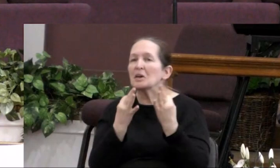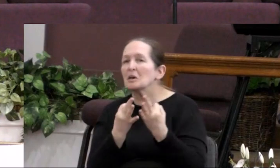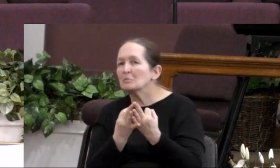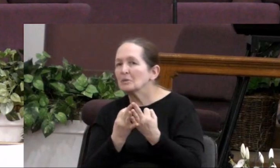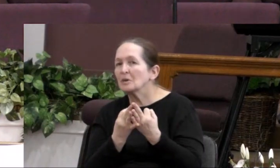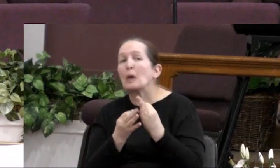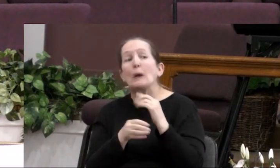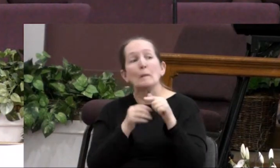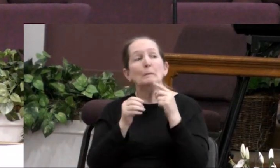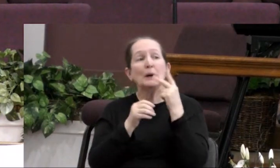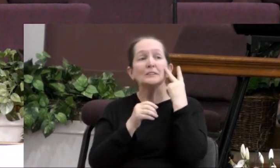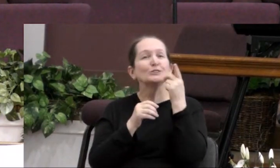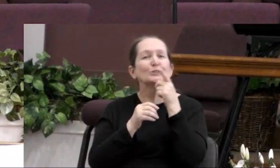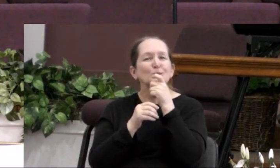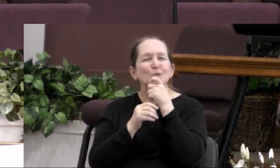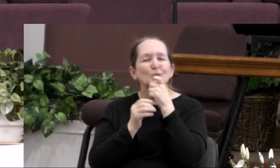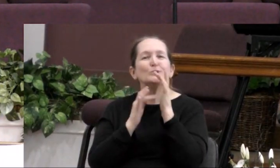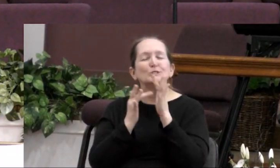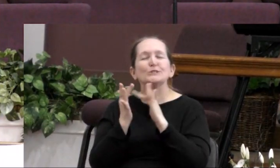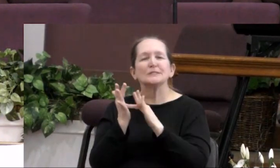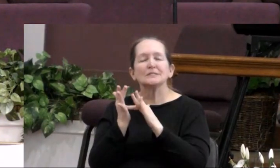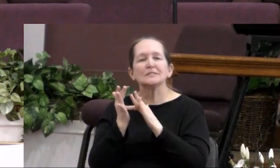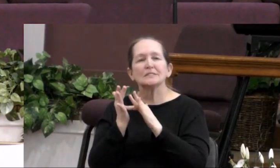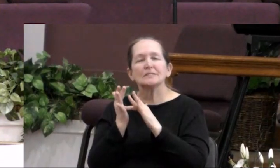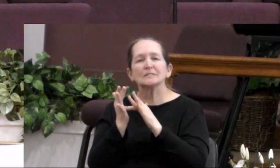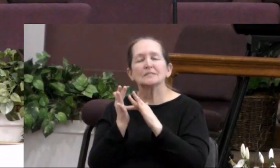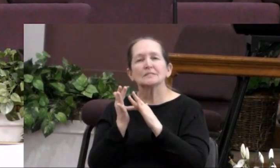It was about seeing who Jesus was,